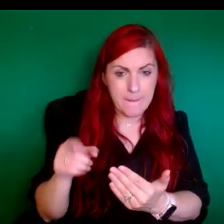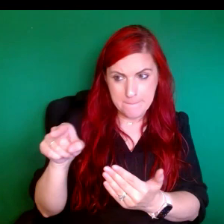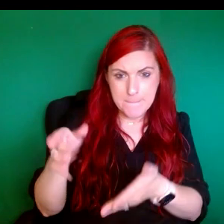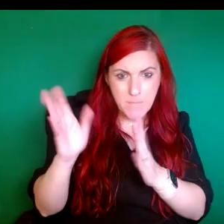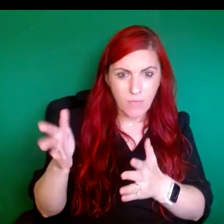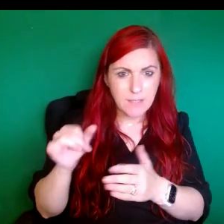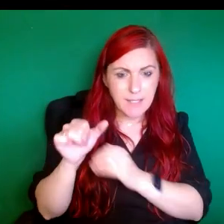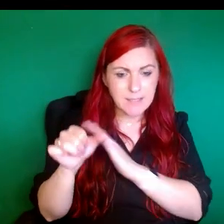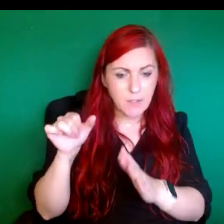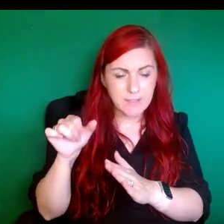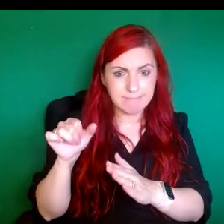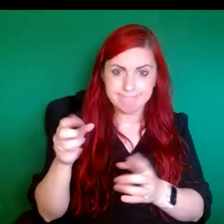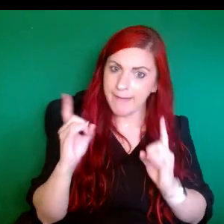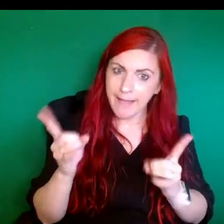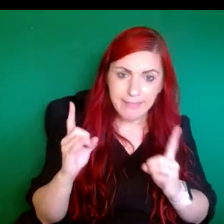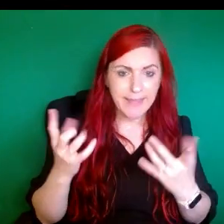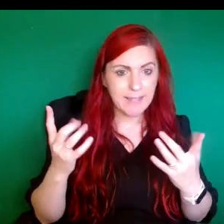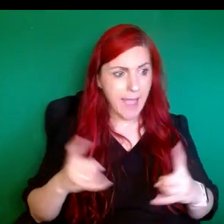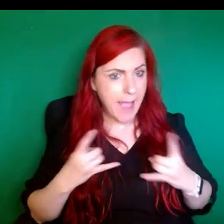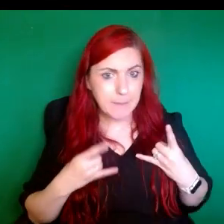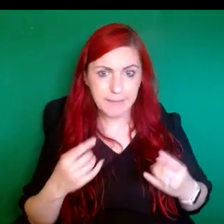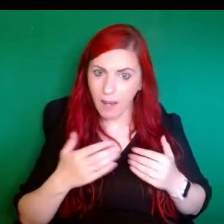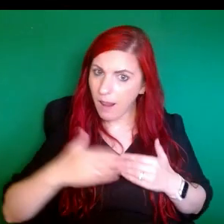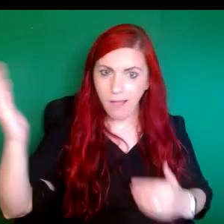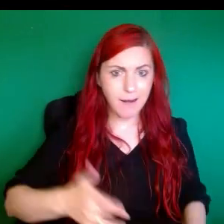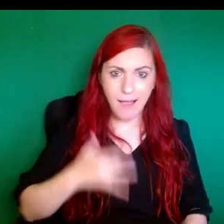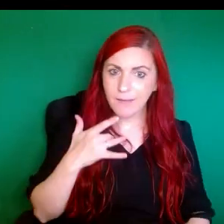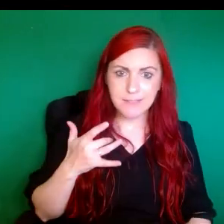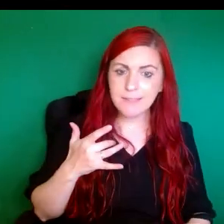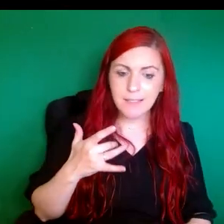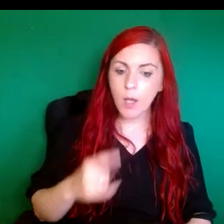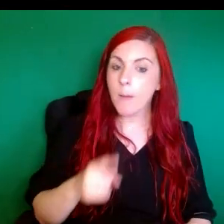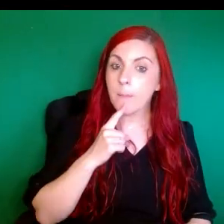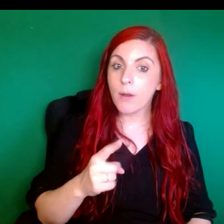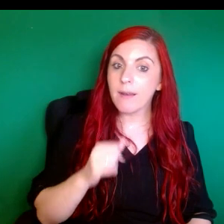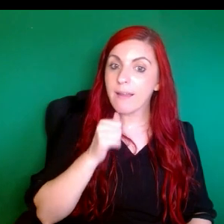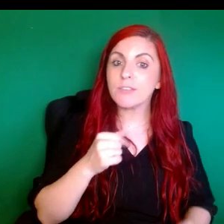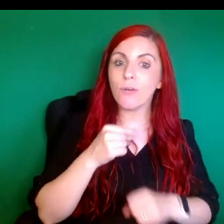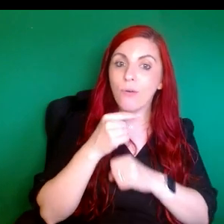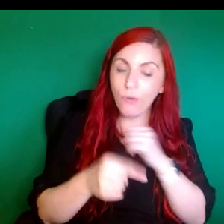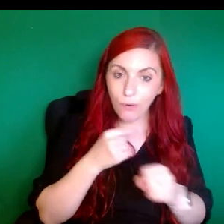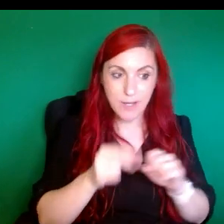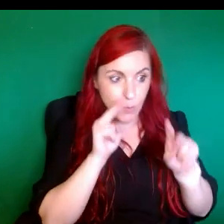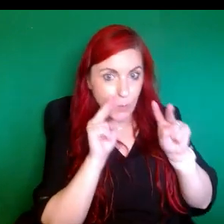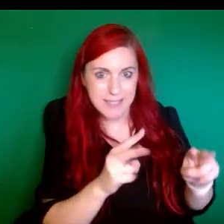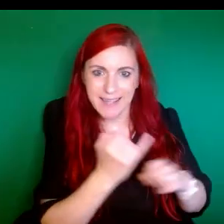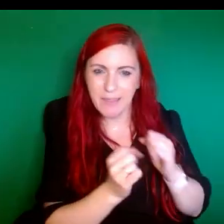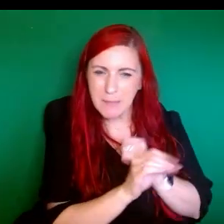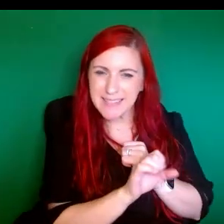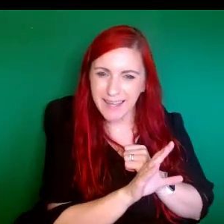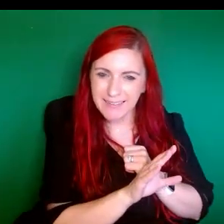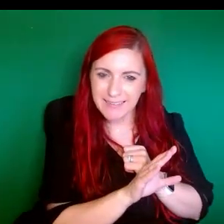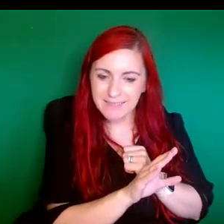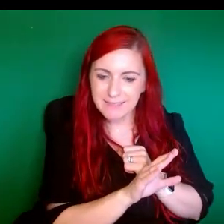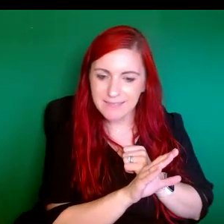and long lives. But that's not always what we see in the media. So we try and